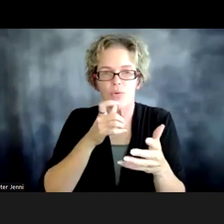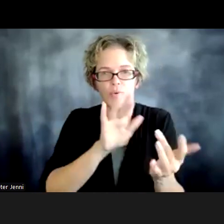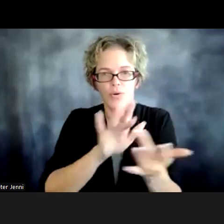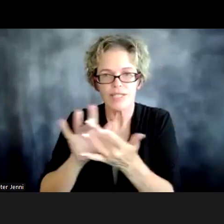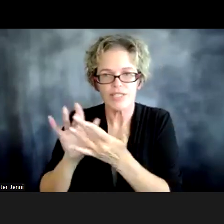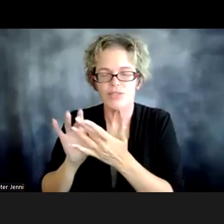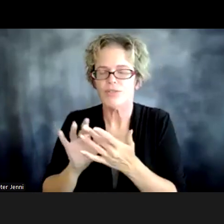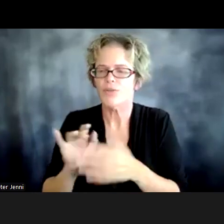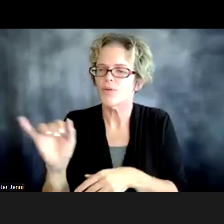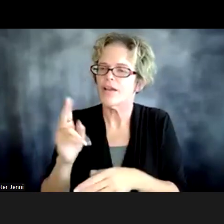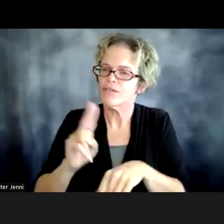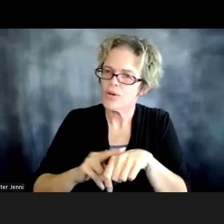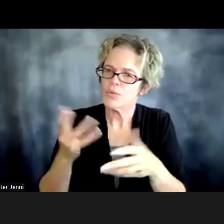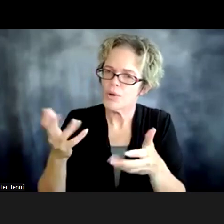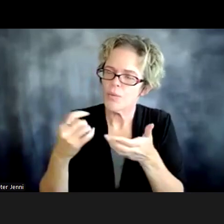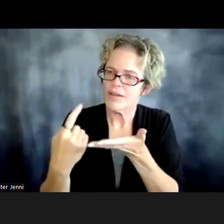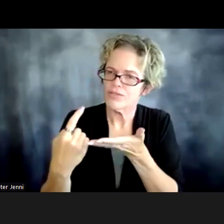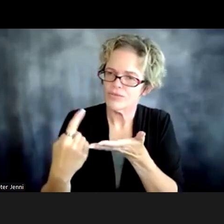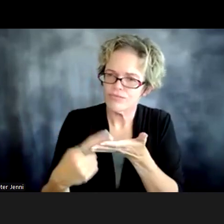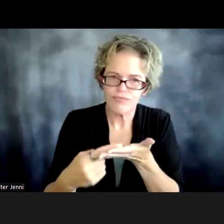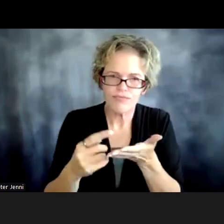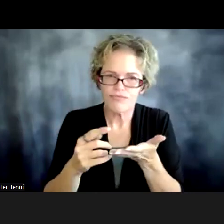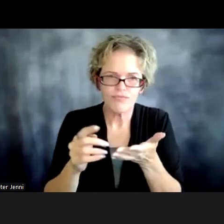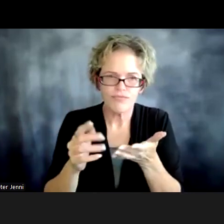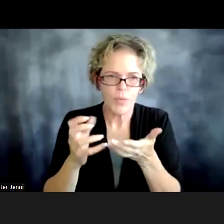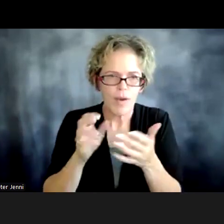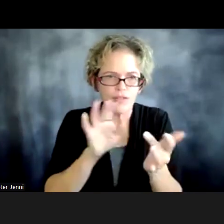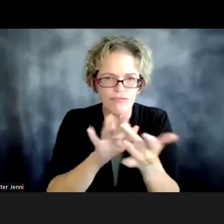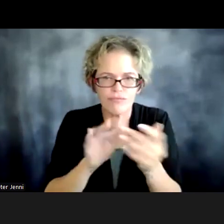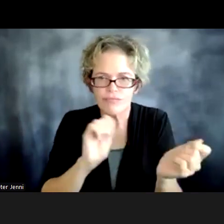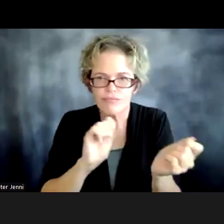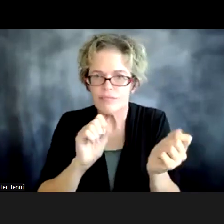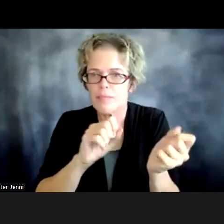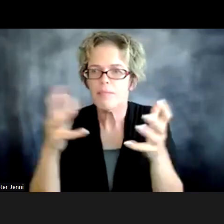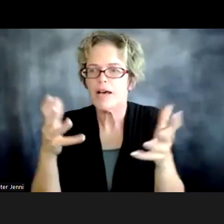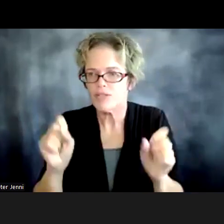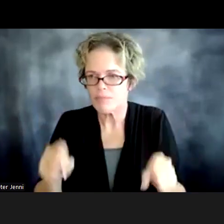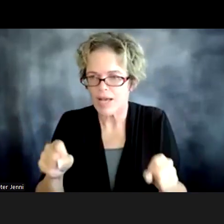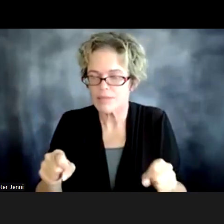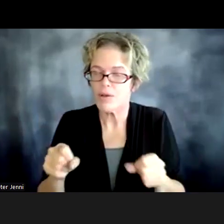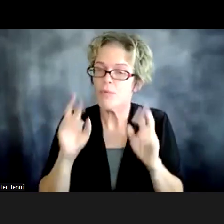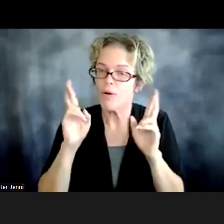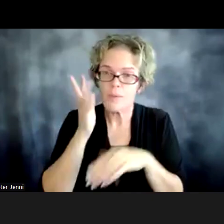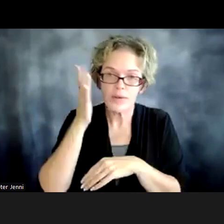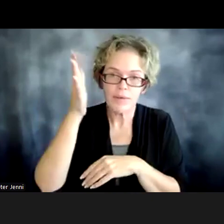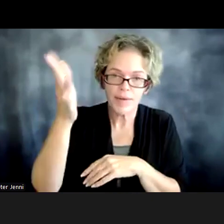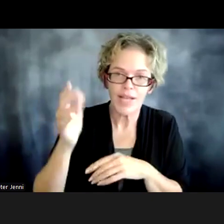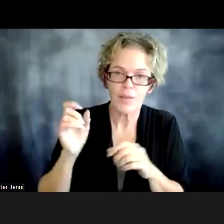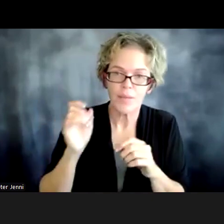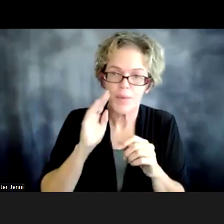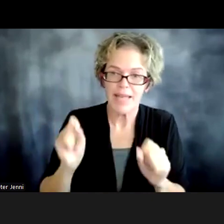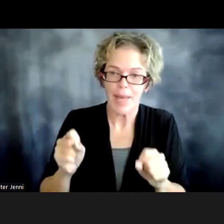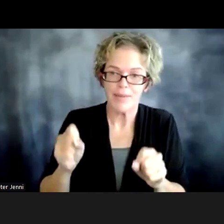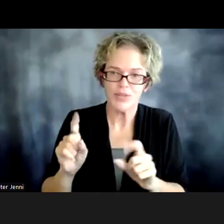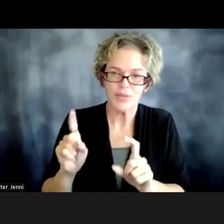to cover everybody as much as possible, and we hope that one day we would be able to do that. But for my